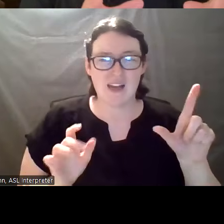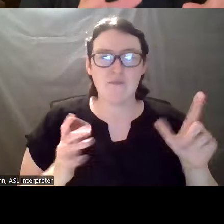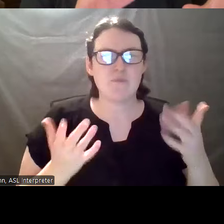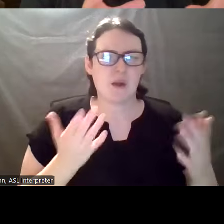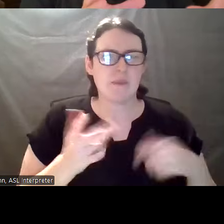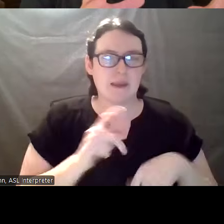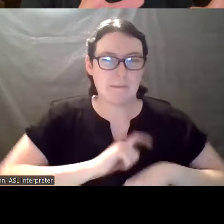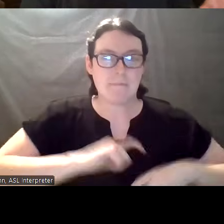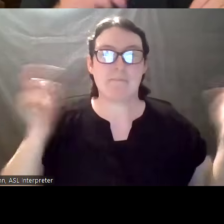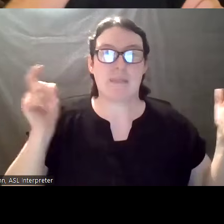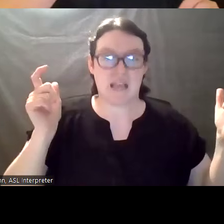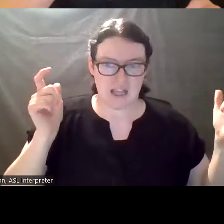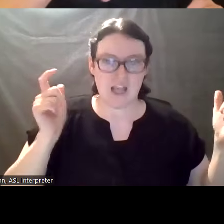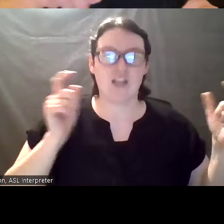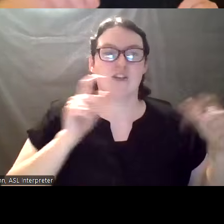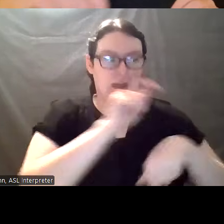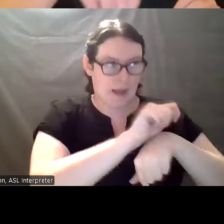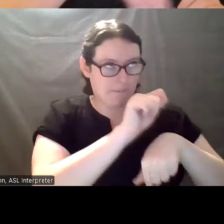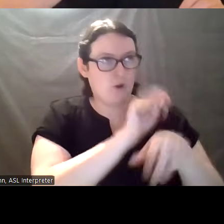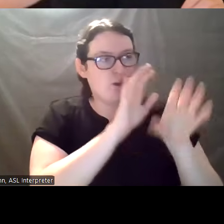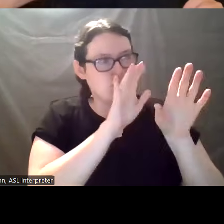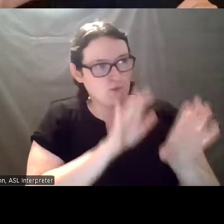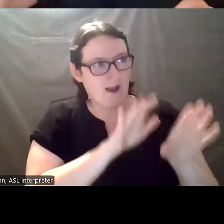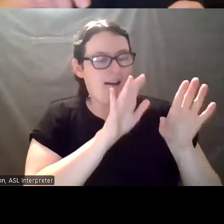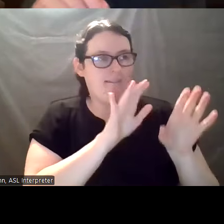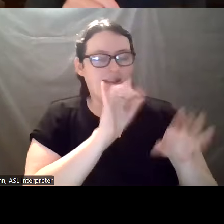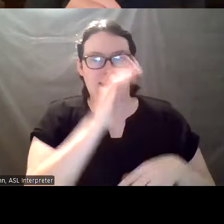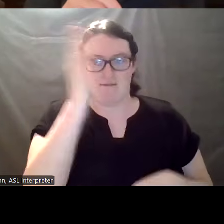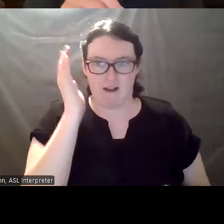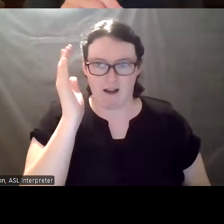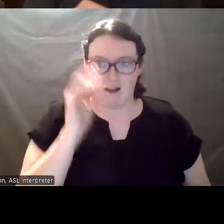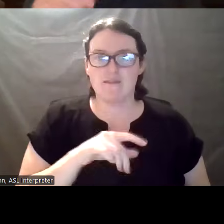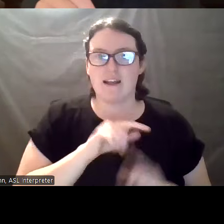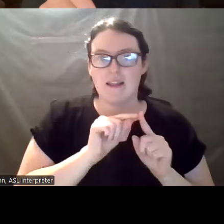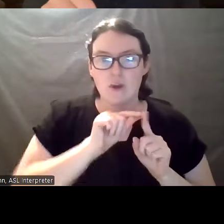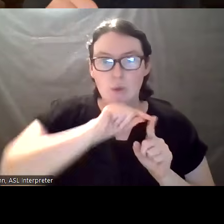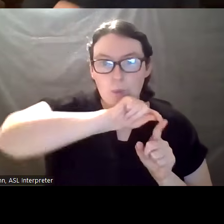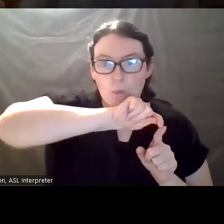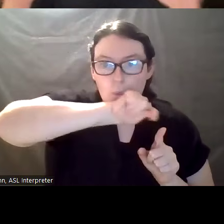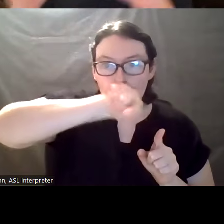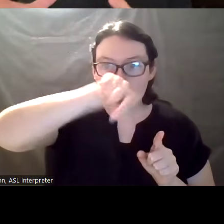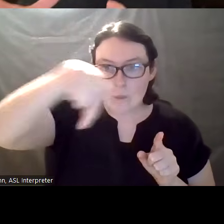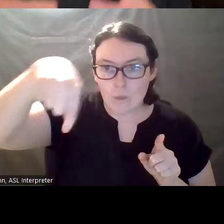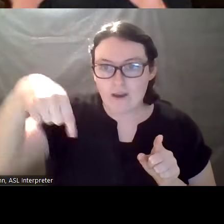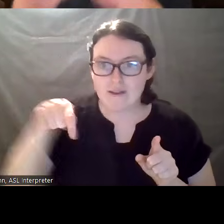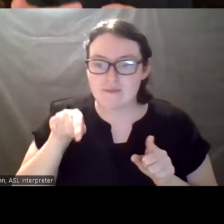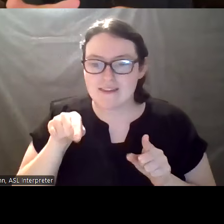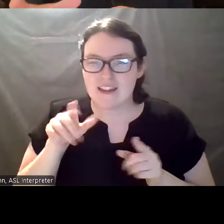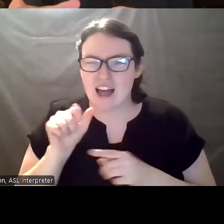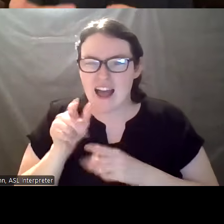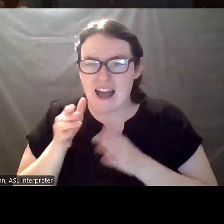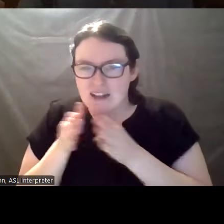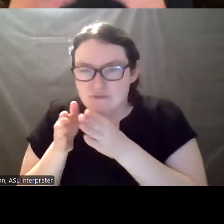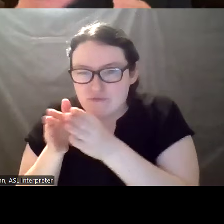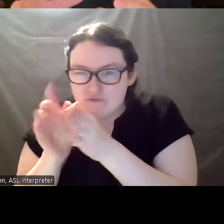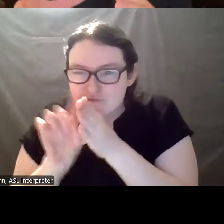shrine to the god Ningirsu, and we kind of peek in there, but then we quickly head down into a little alleyway between that building and another one that was built right next